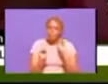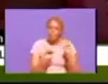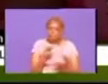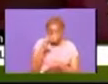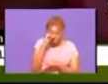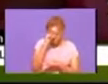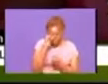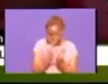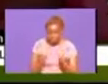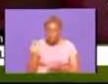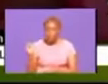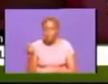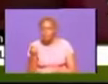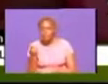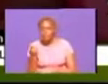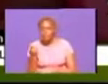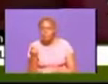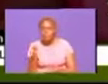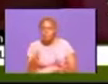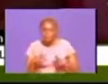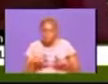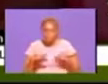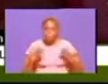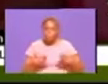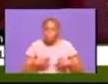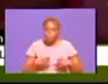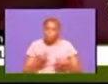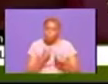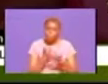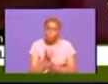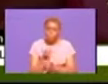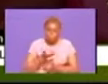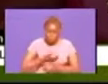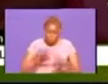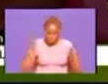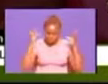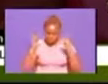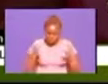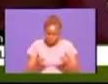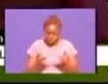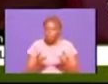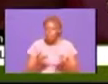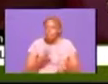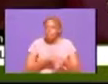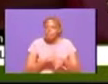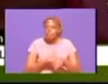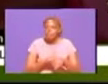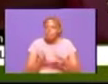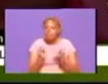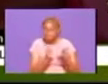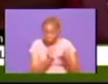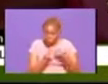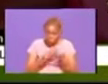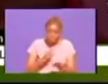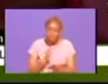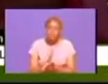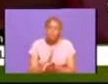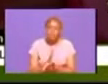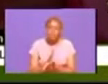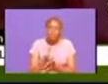of the Republic of Kenya, allow Kenyans to make their own decision when it comes their democratic right to